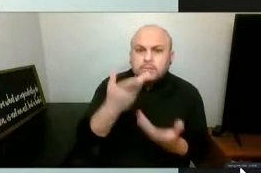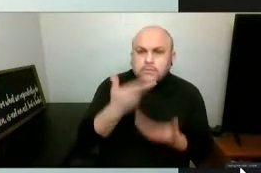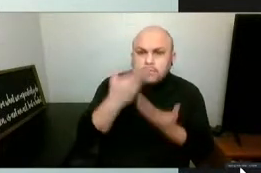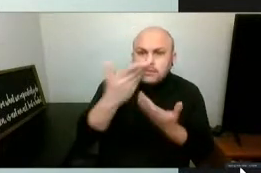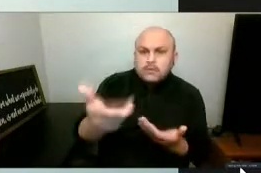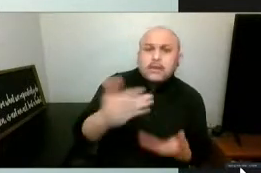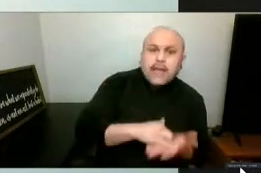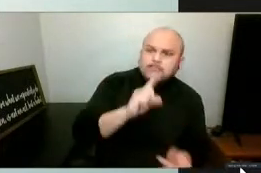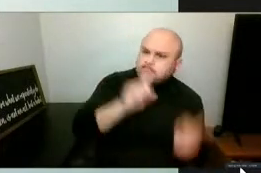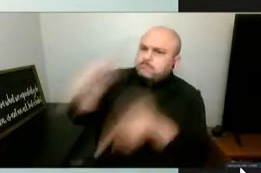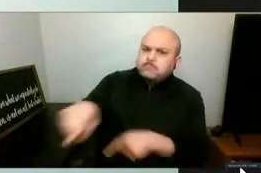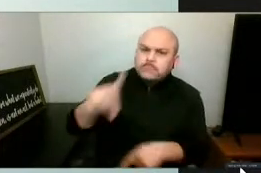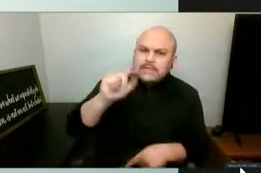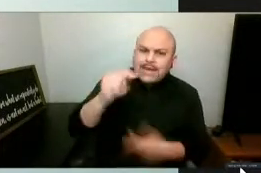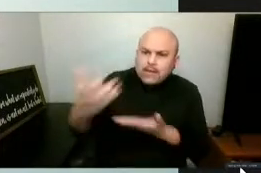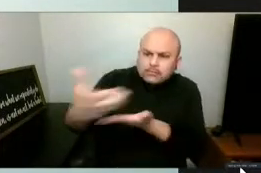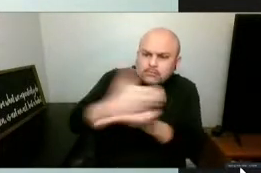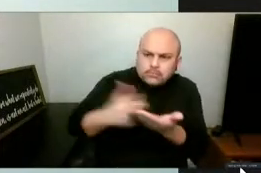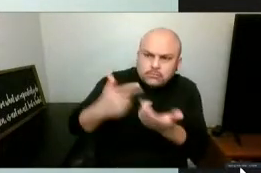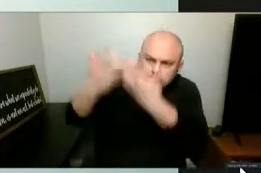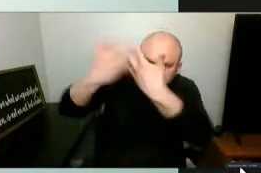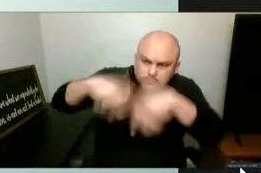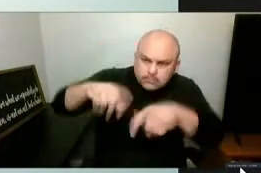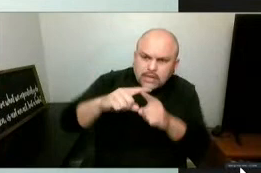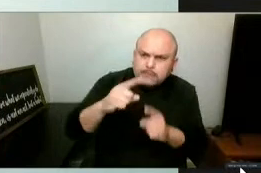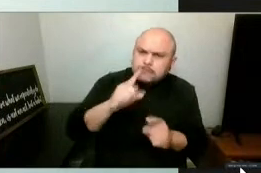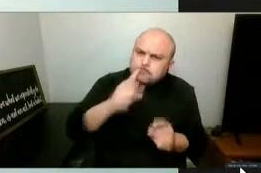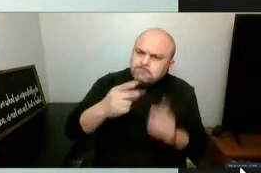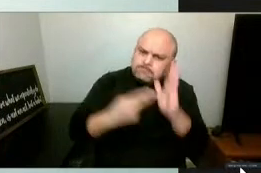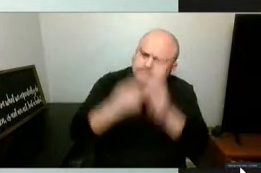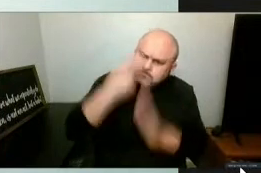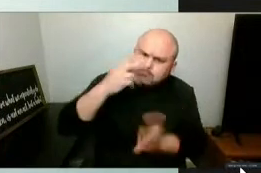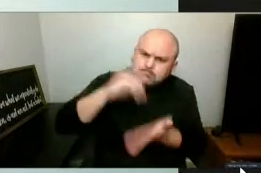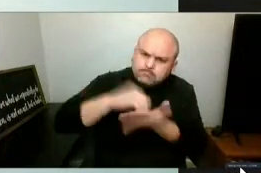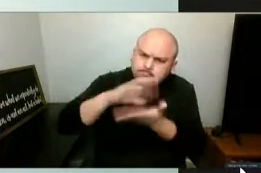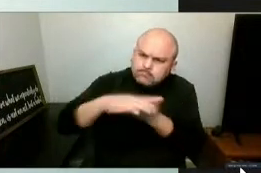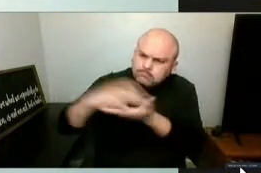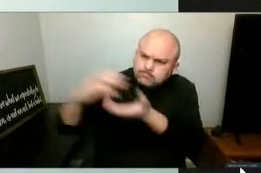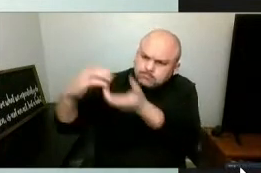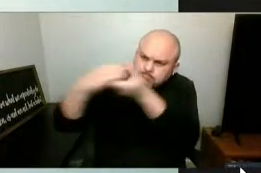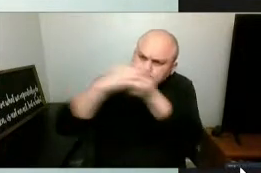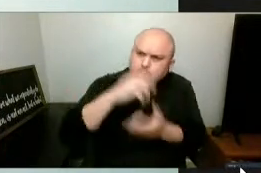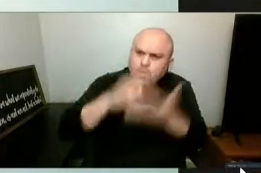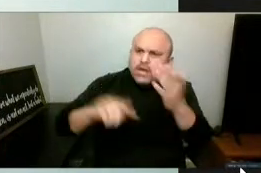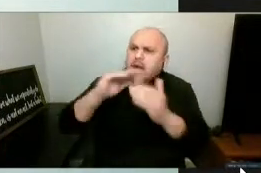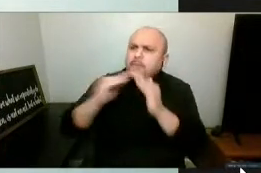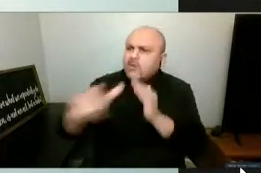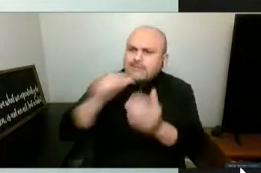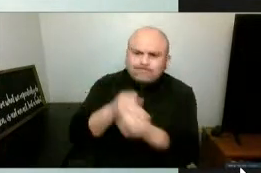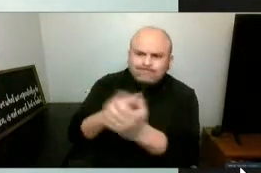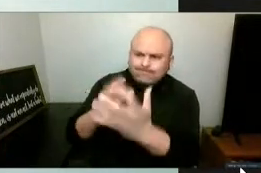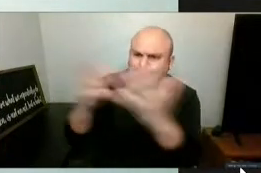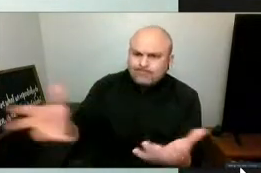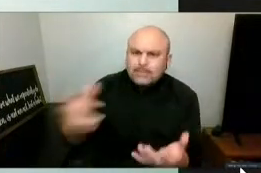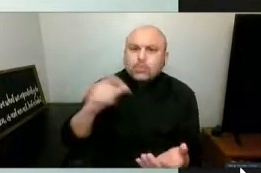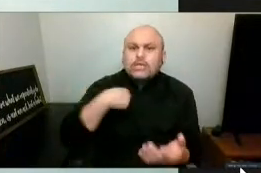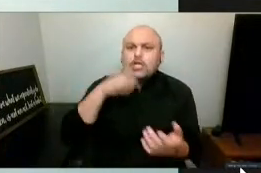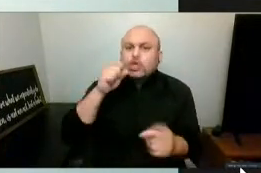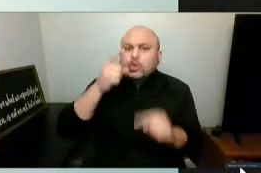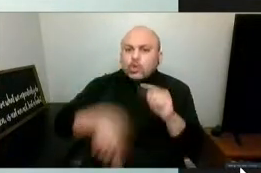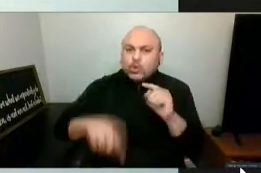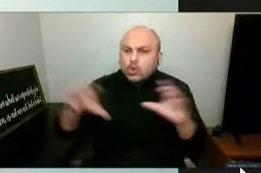collection, harmonization, and integrity in collaboration with marginalized communities and practitioners. We couldn't endorse that proposal